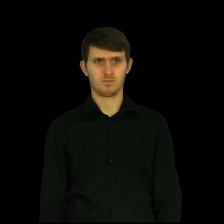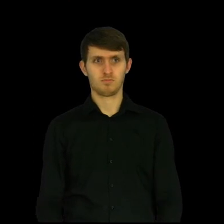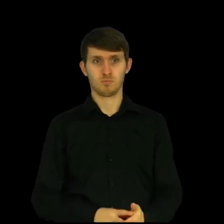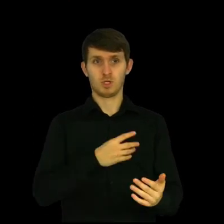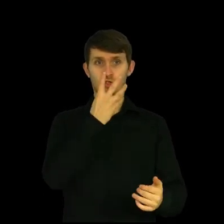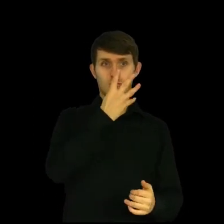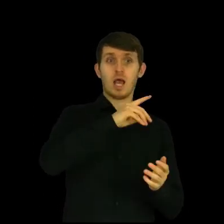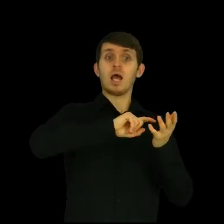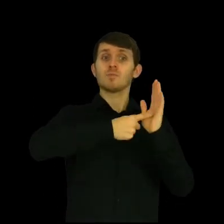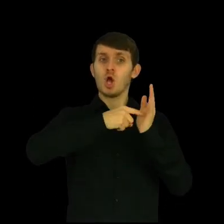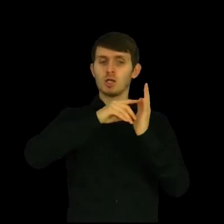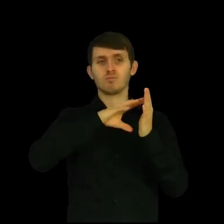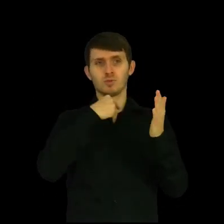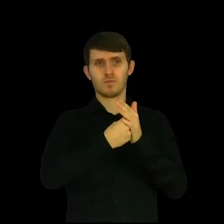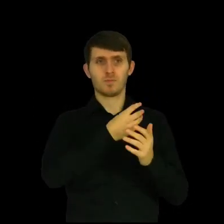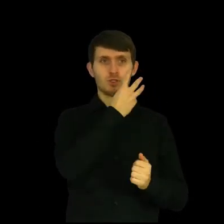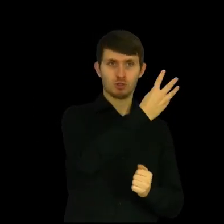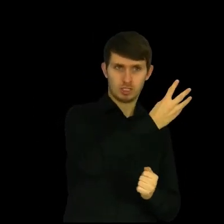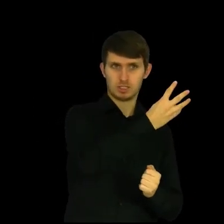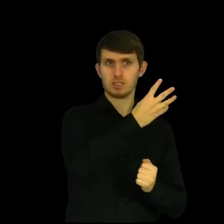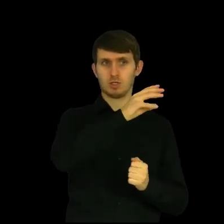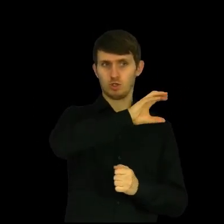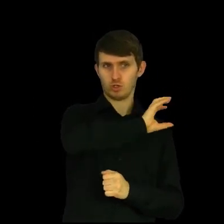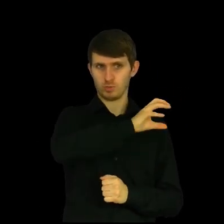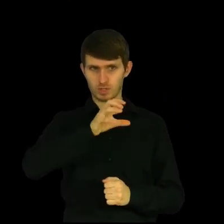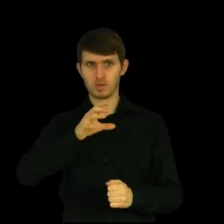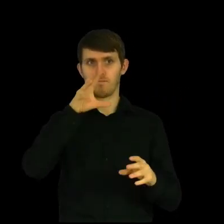view this as 4 groups of 6, or say that